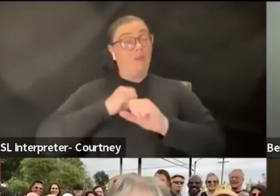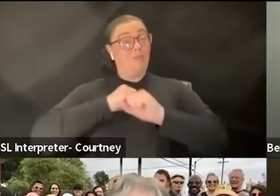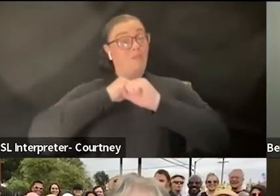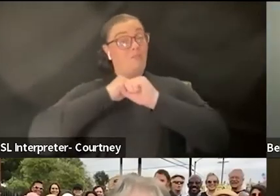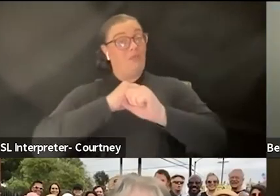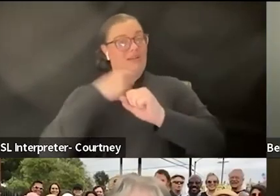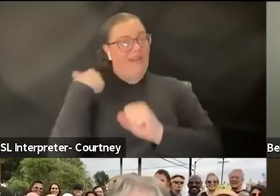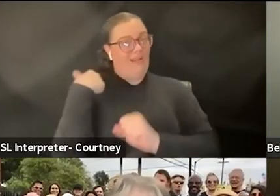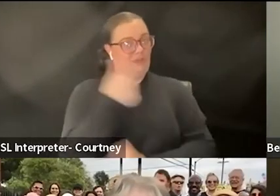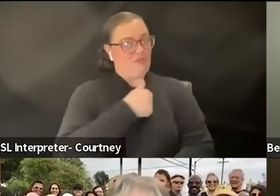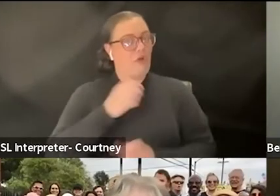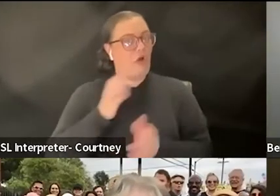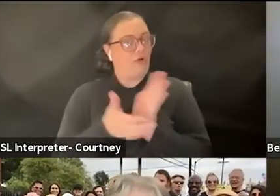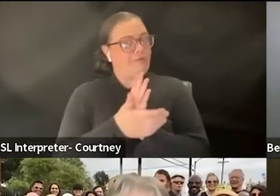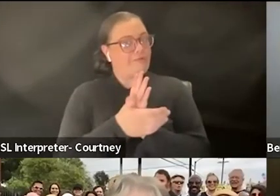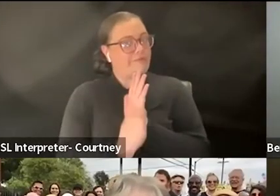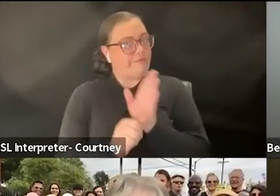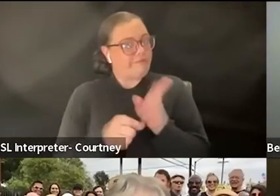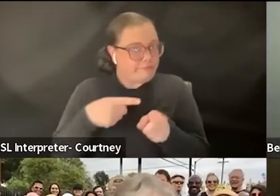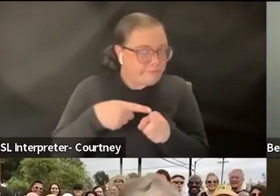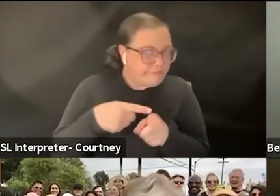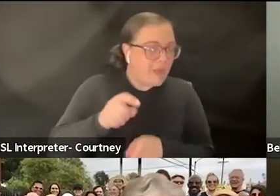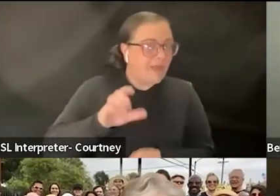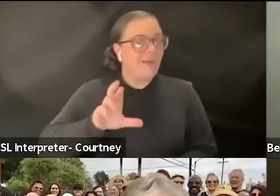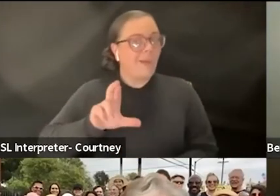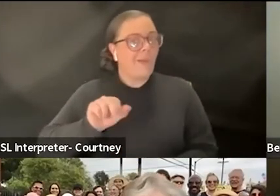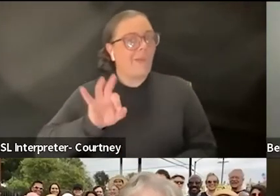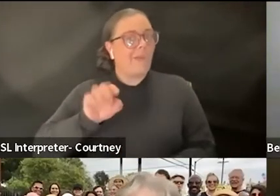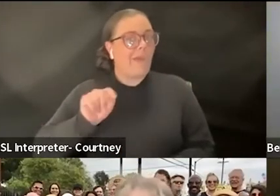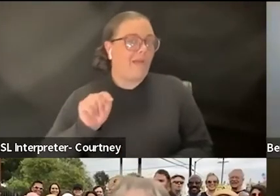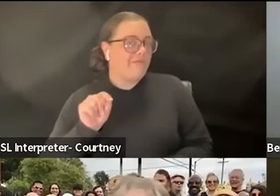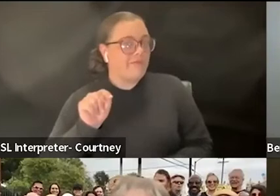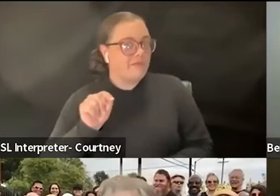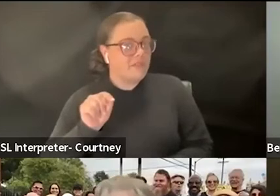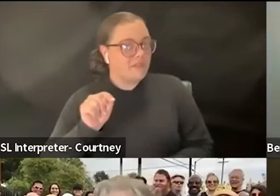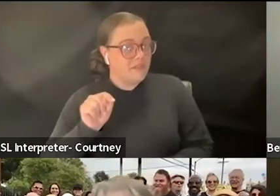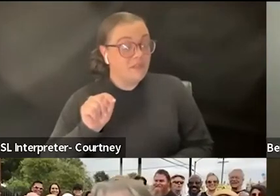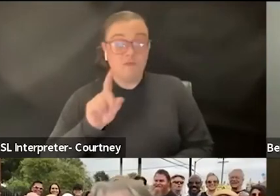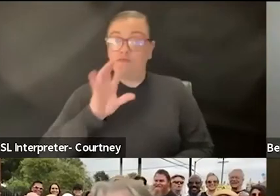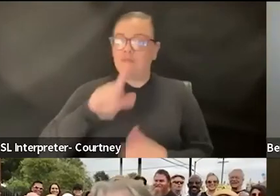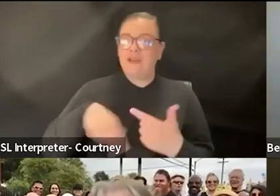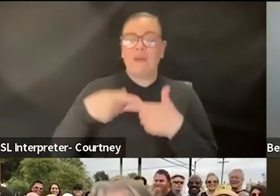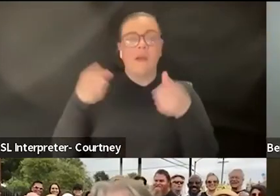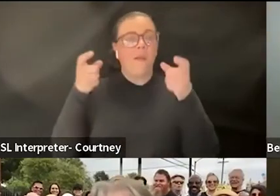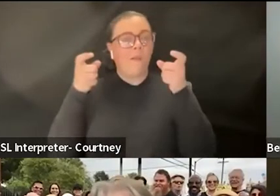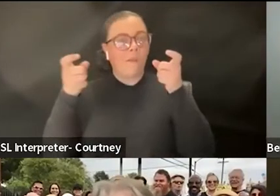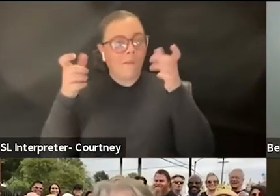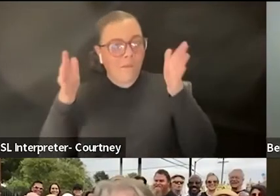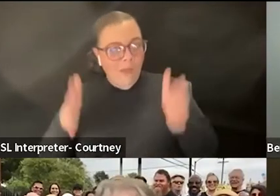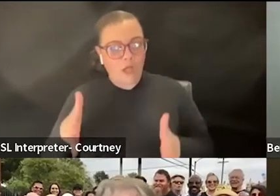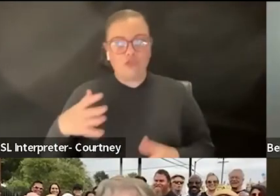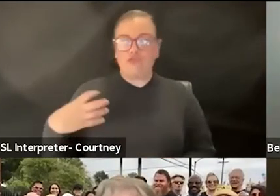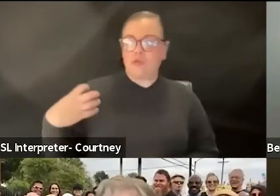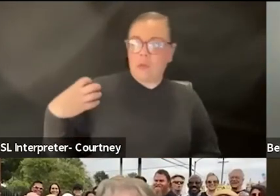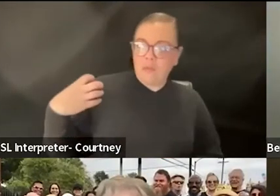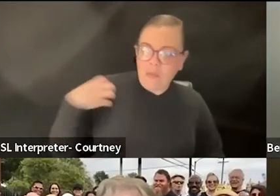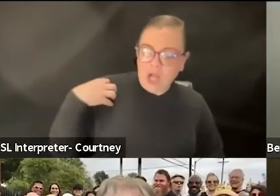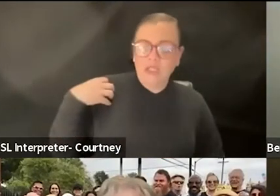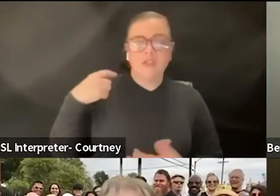When she mentioned if there's managers or bean counters or what have you, they don't understand what it's like to be in the